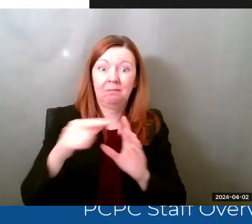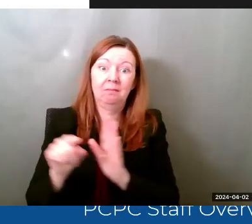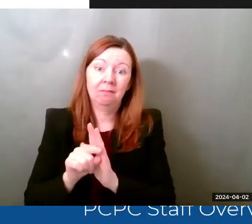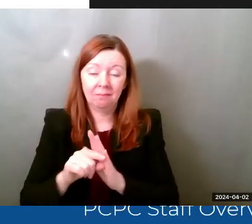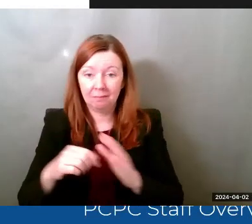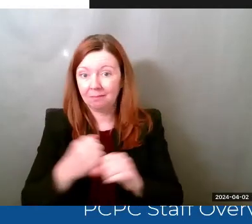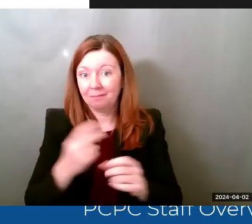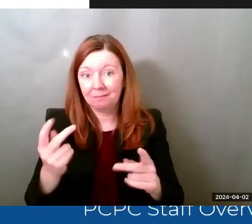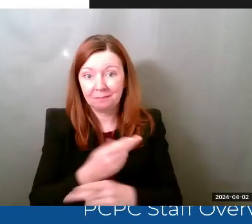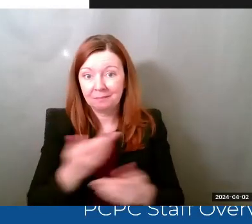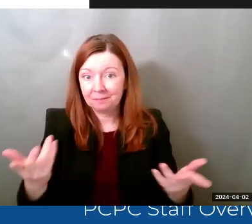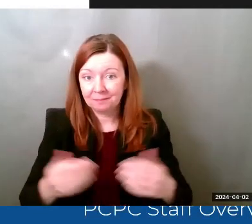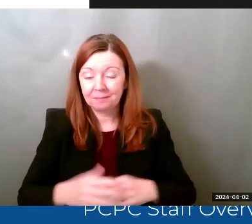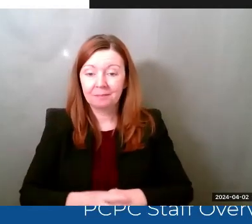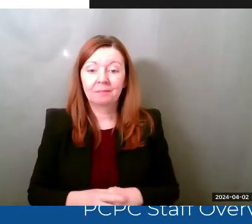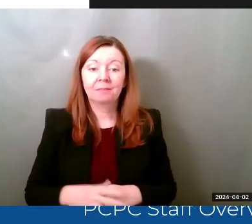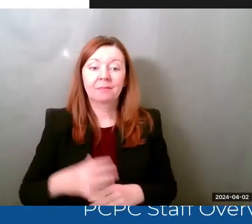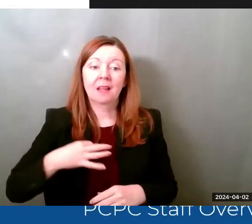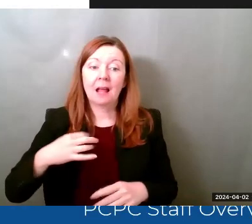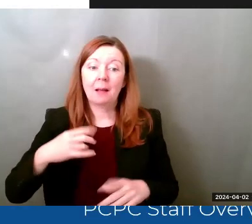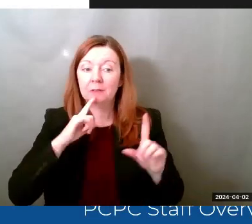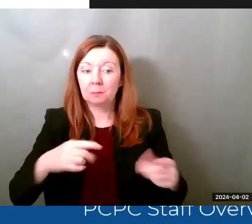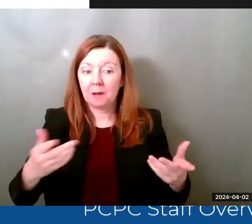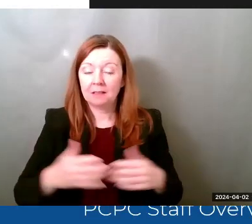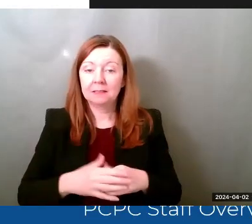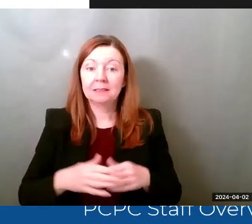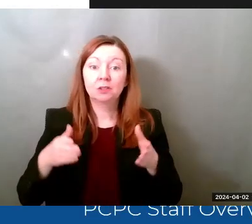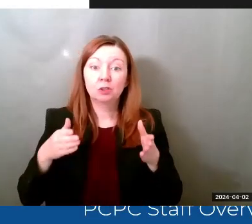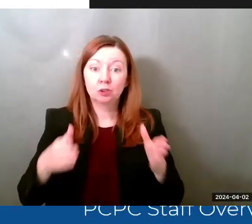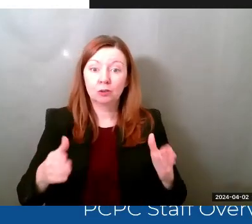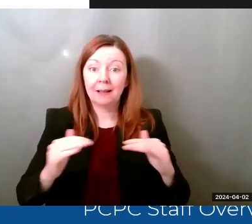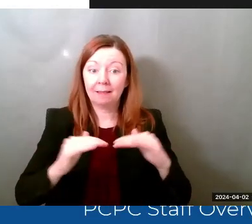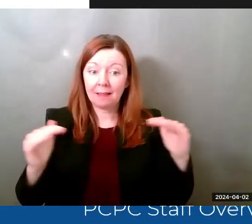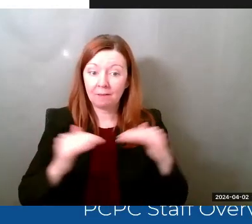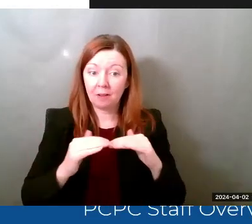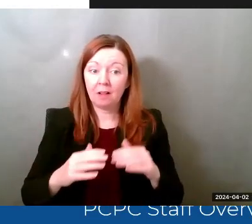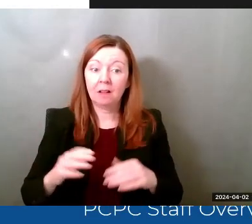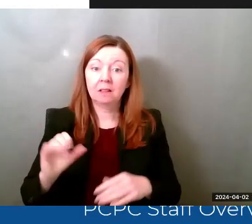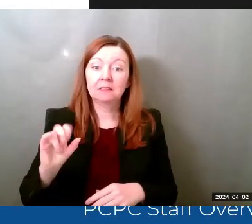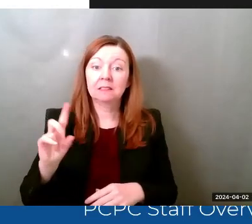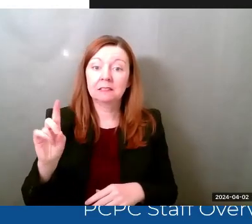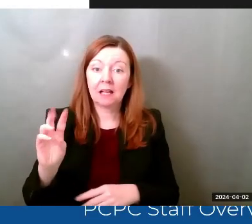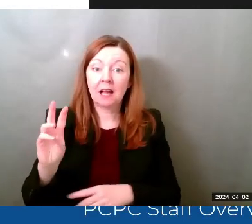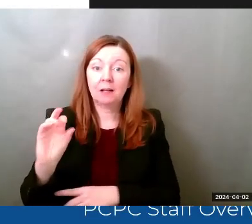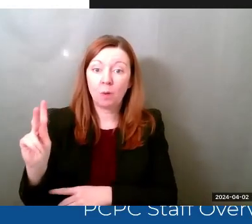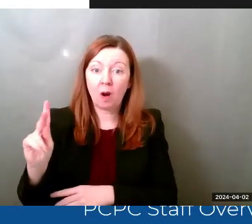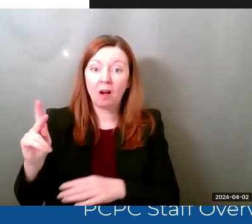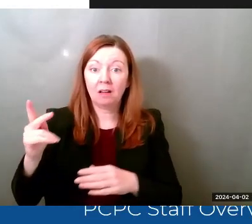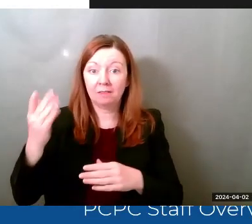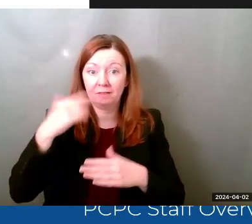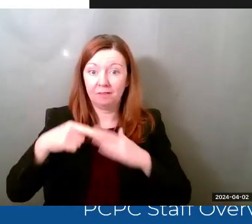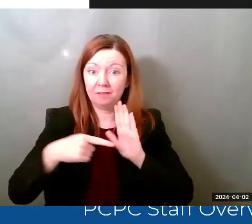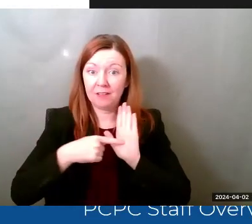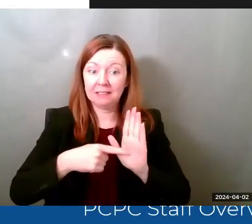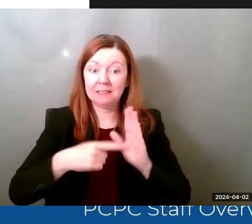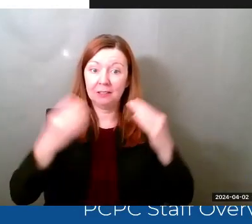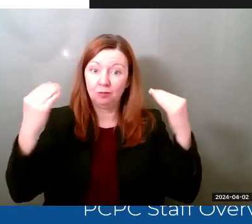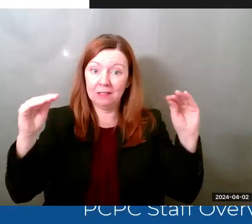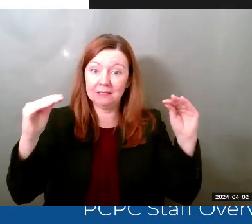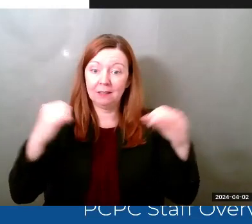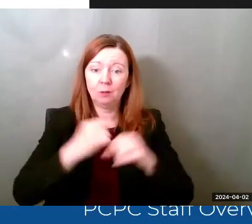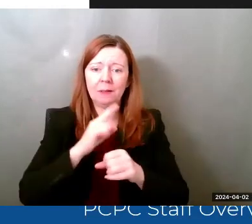scale. Applicant response is that street level, sidewalk facing retail will ensure the arena remains